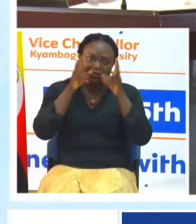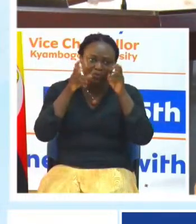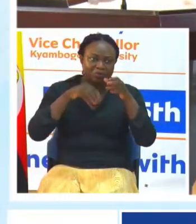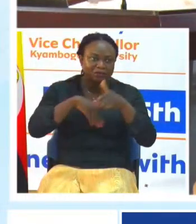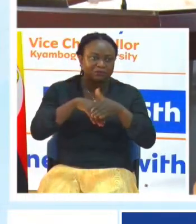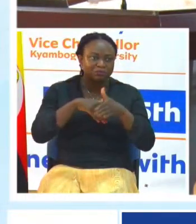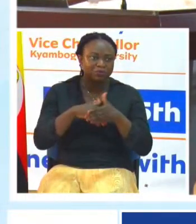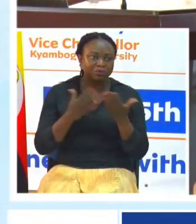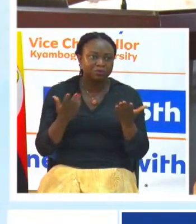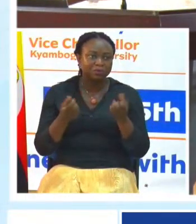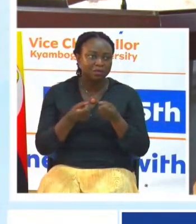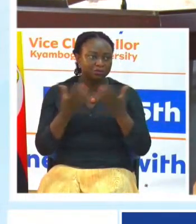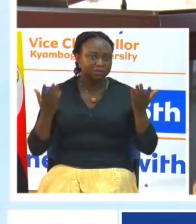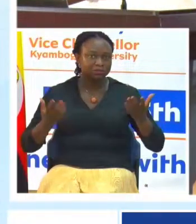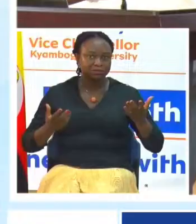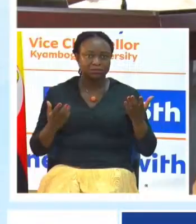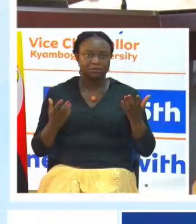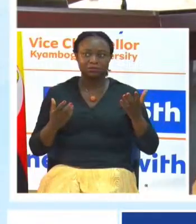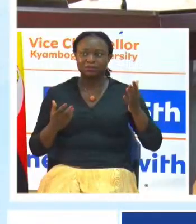here?